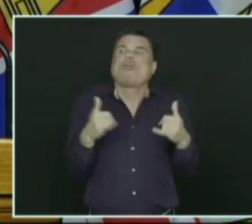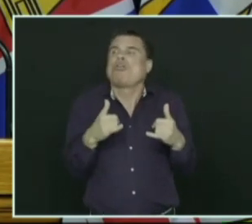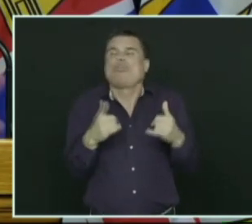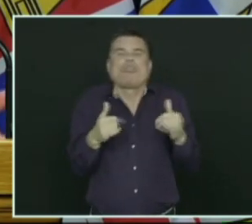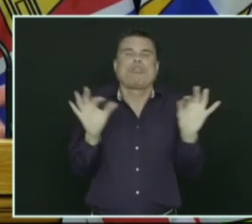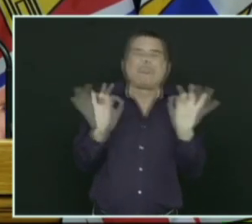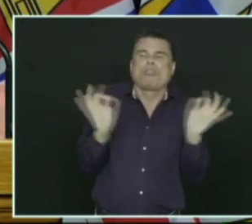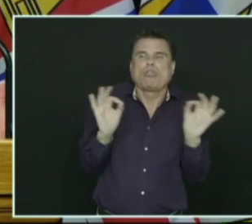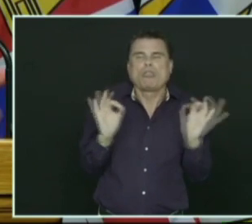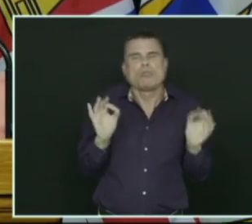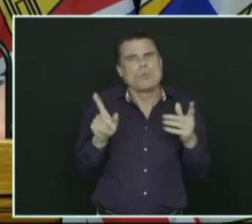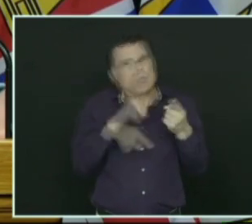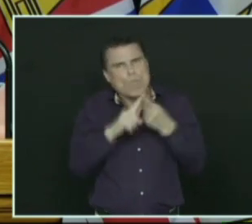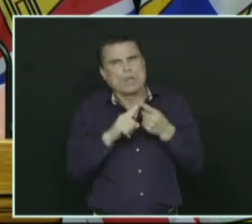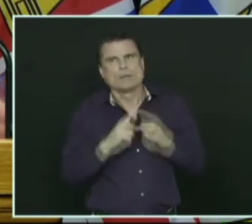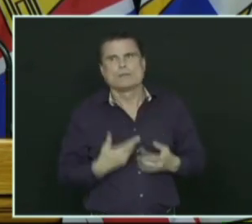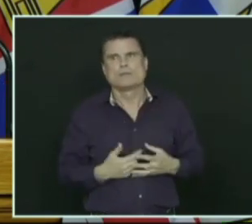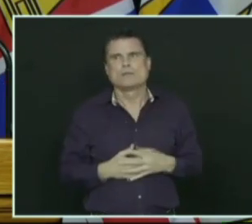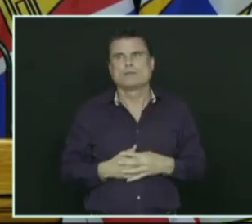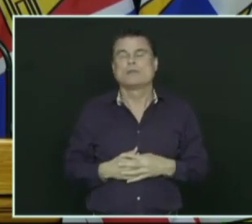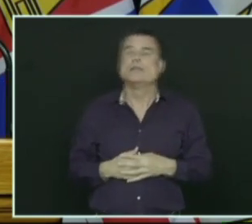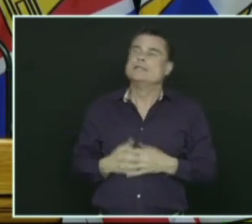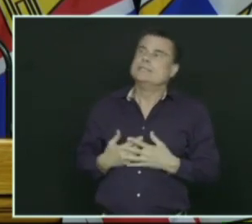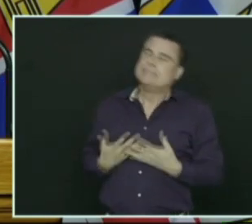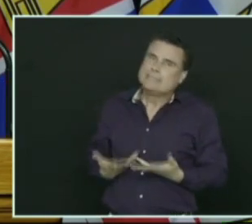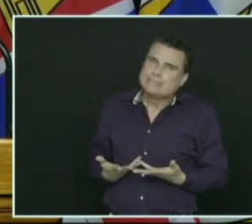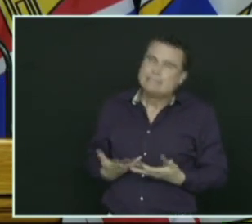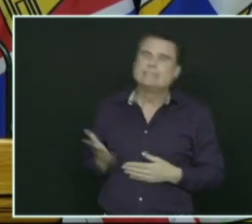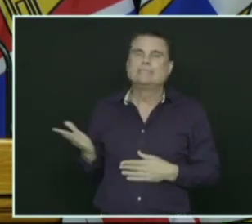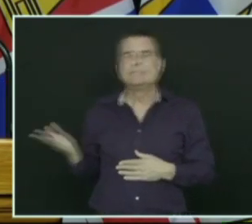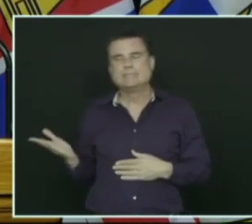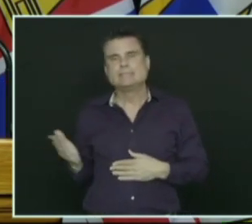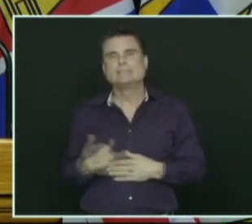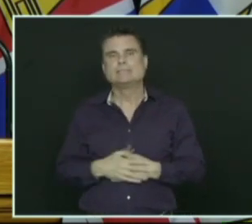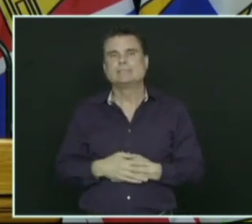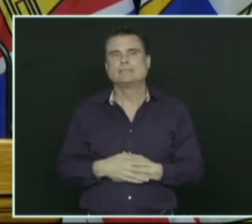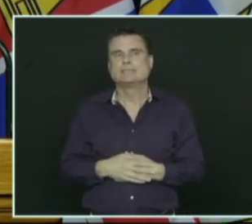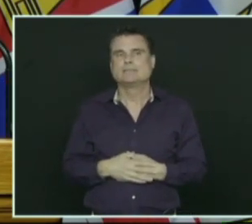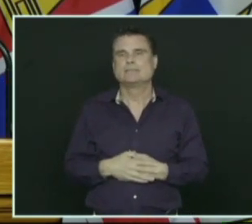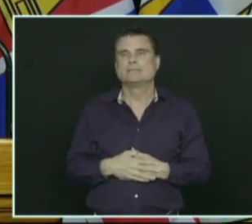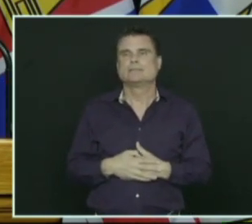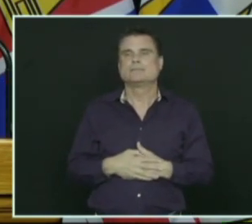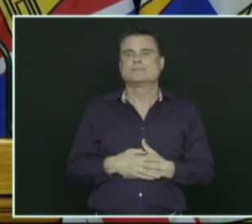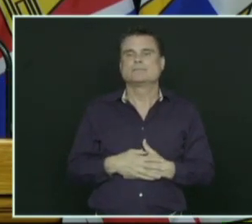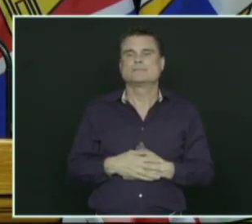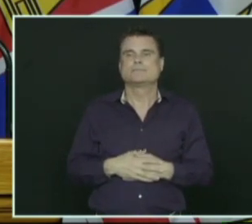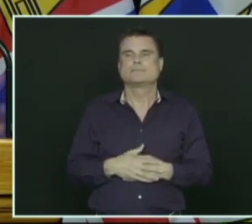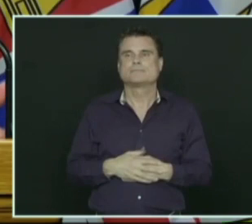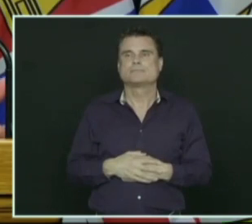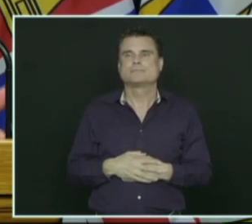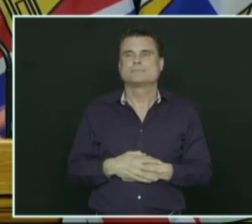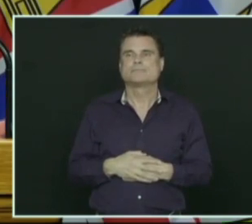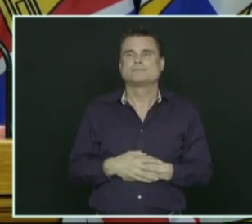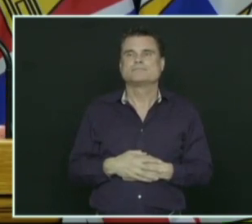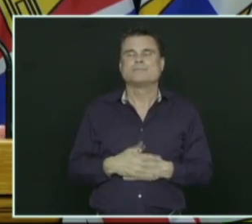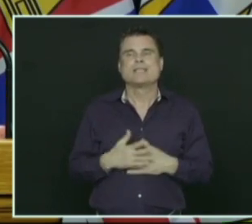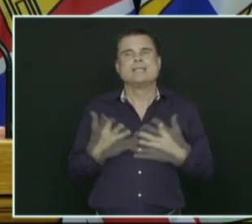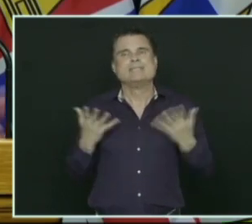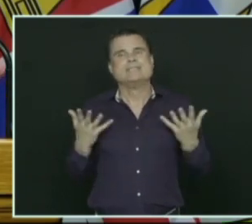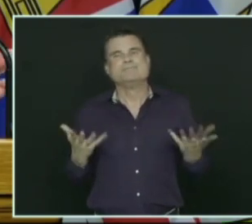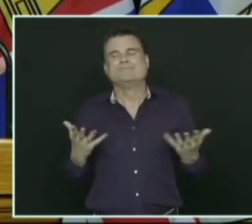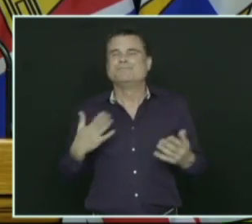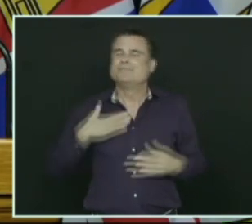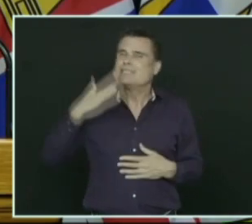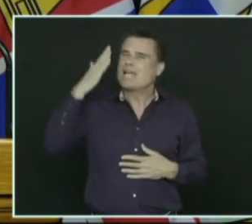that the beaches are able to support people being with their families and being outside and not mingling